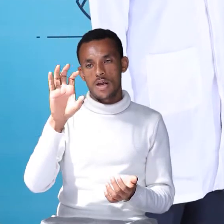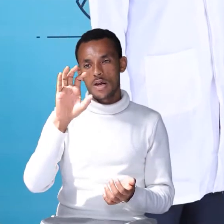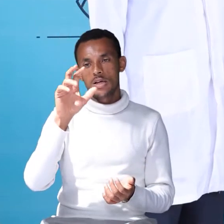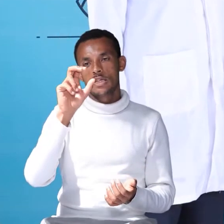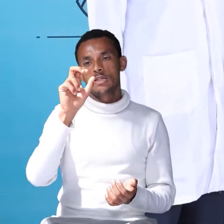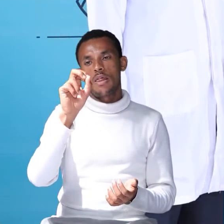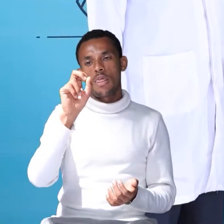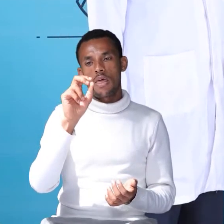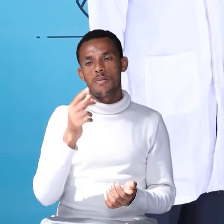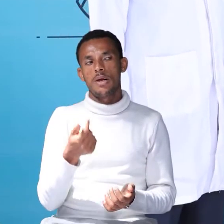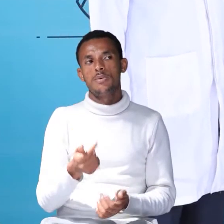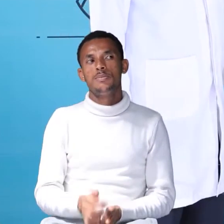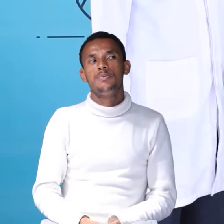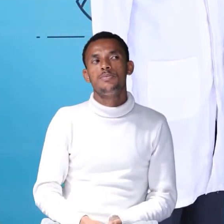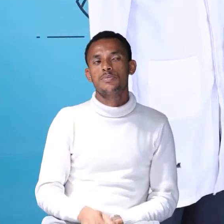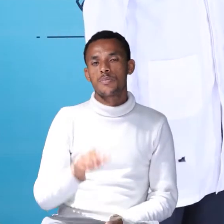1,630 birr it will be.